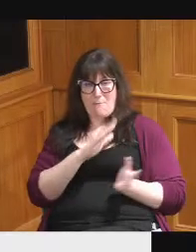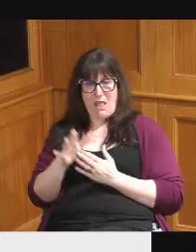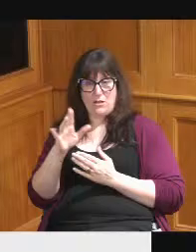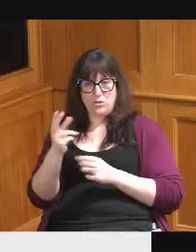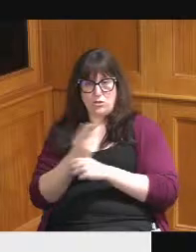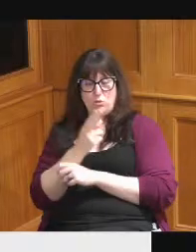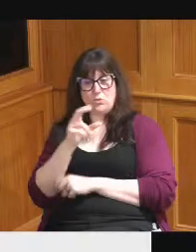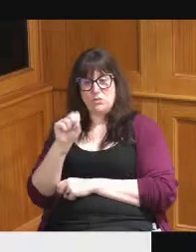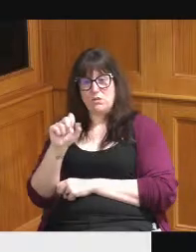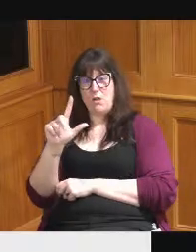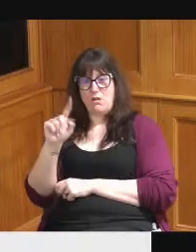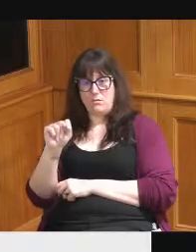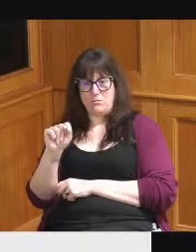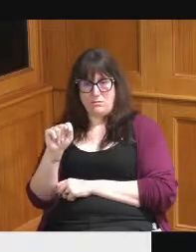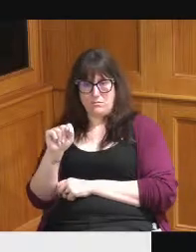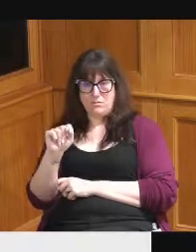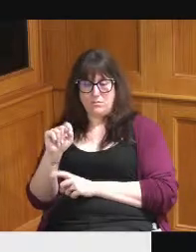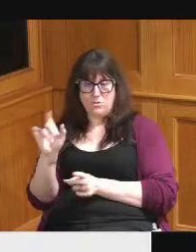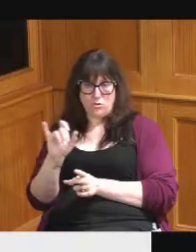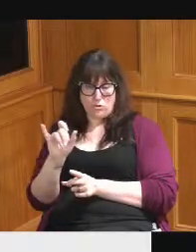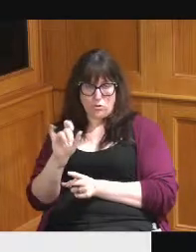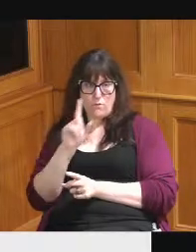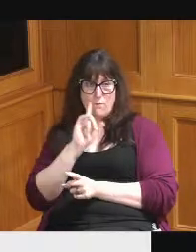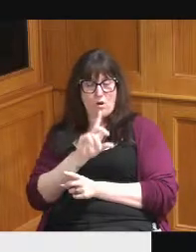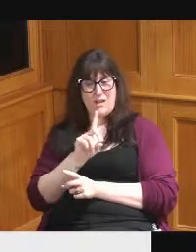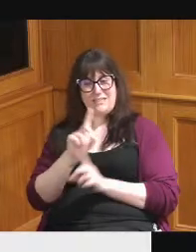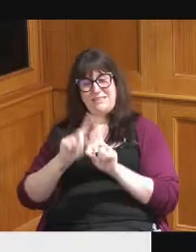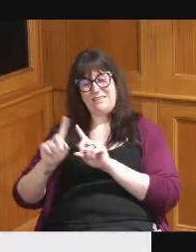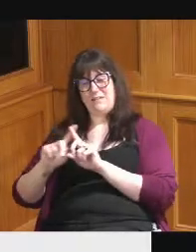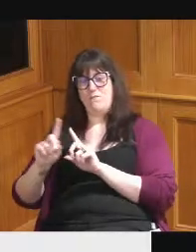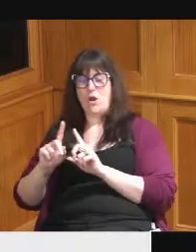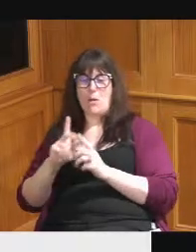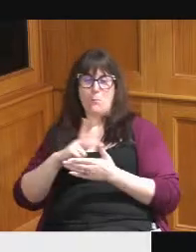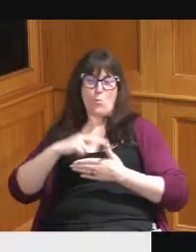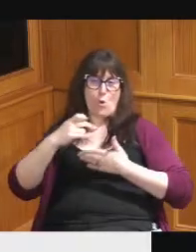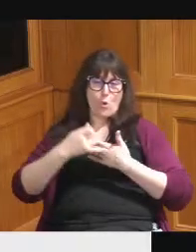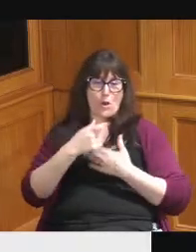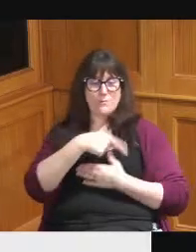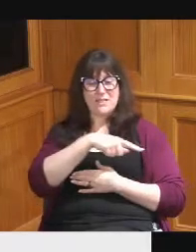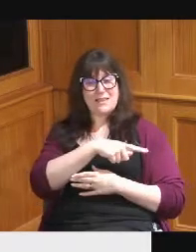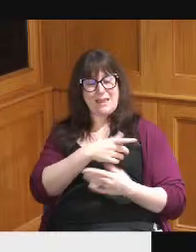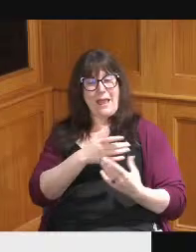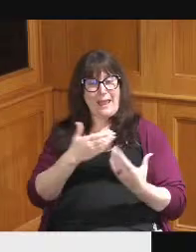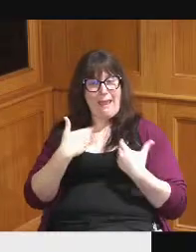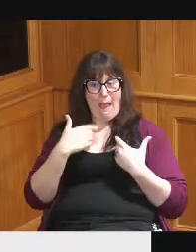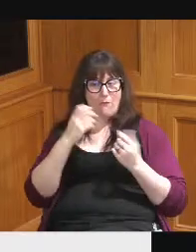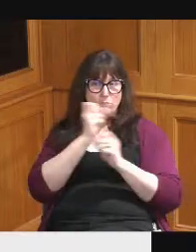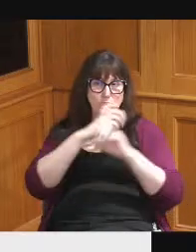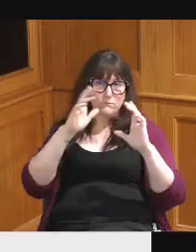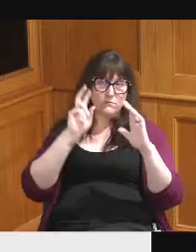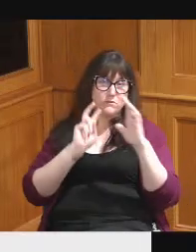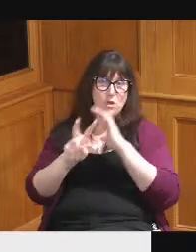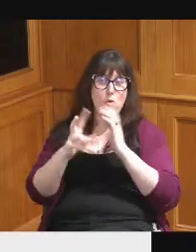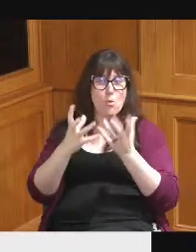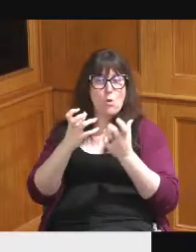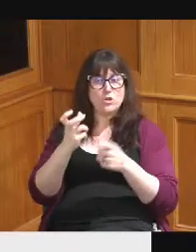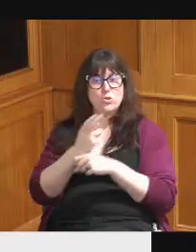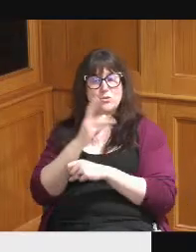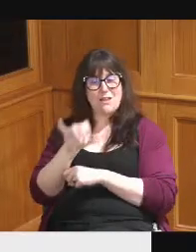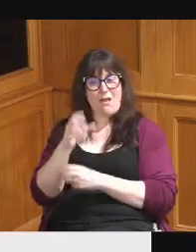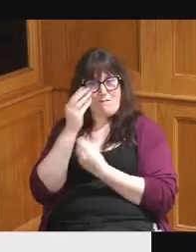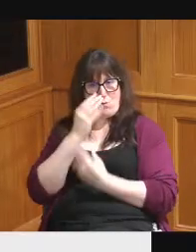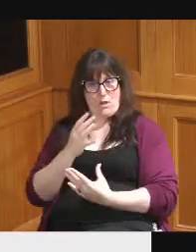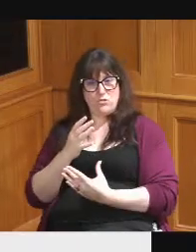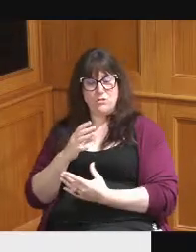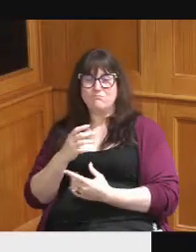utilize SALT for dashboards for different programs that they have, and again